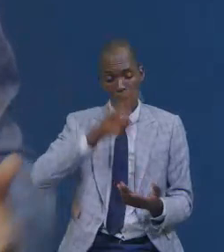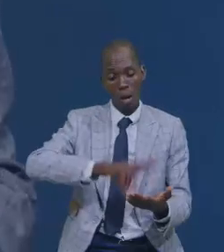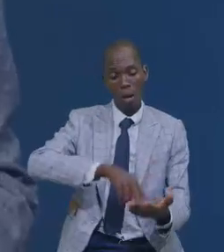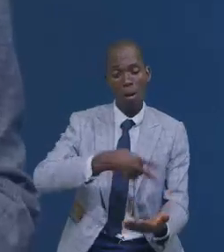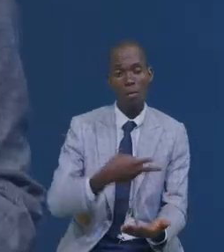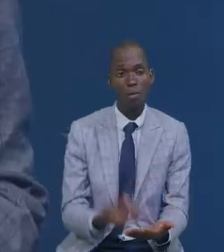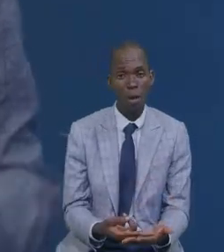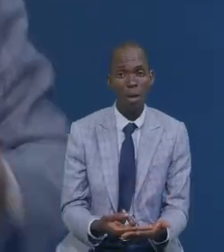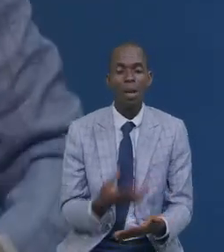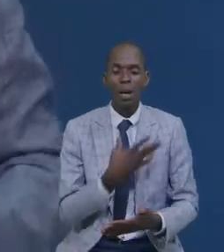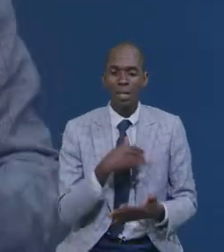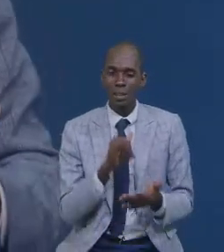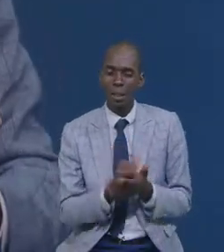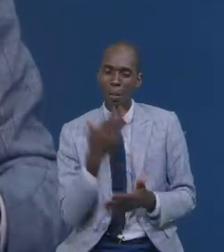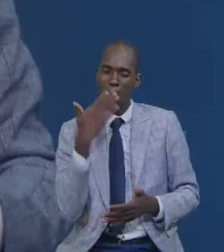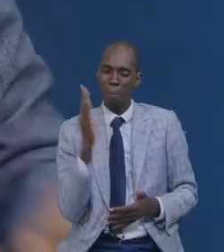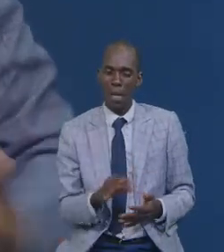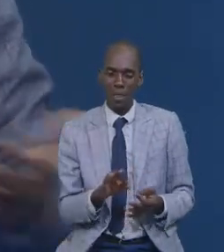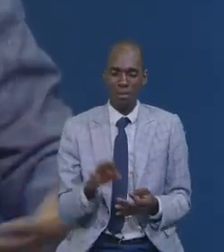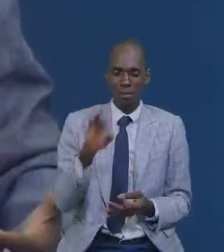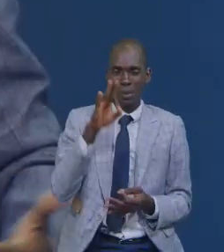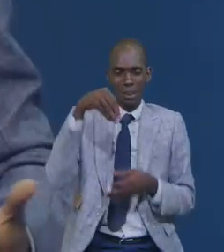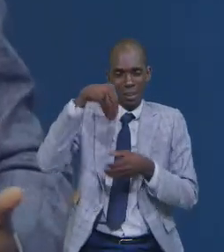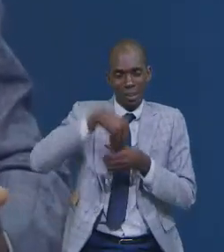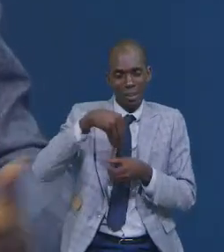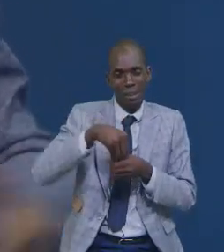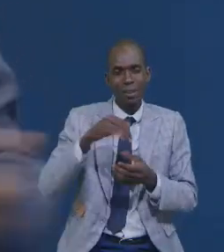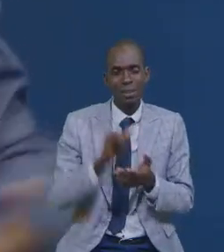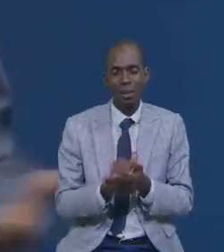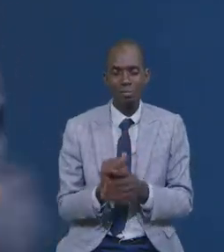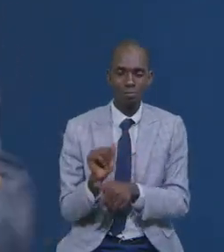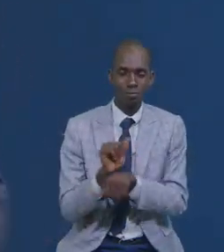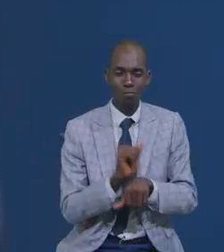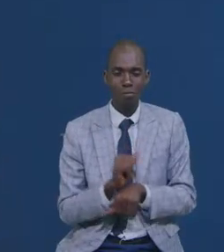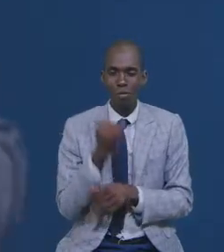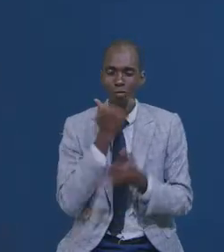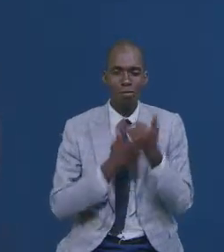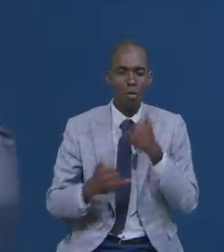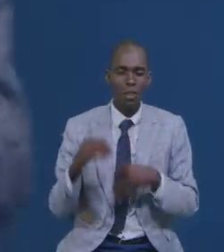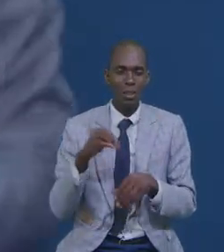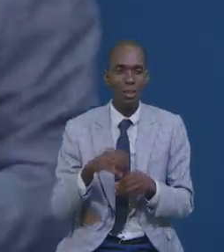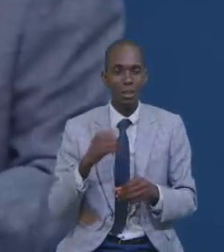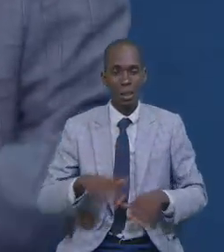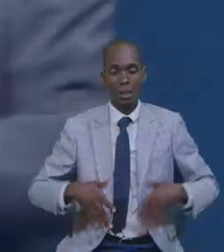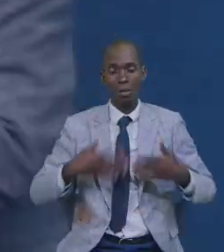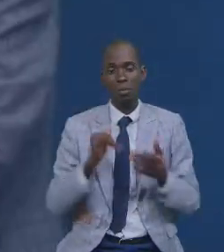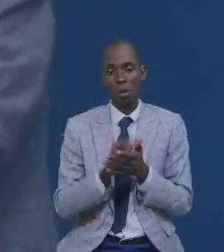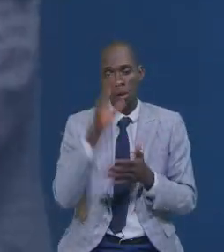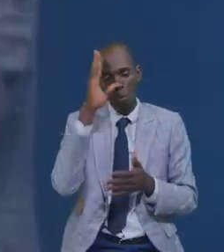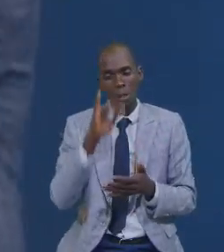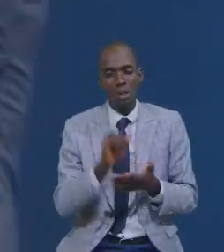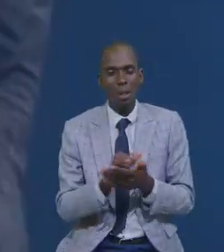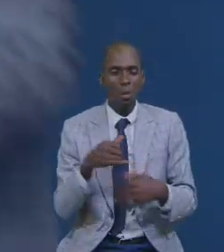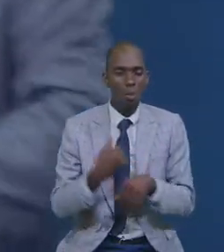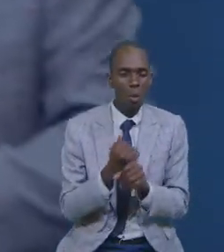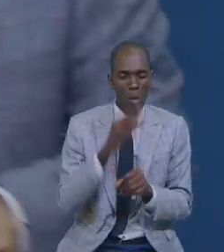that evil spirit that used to activate him, agitate him, that makes him to run and